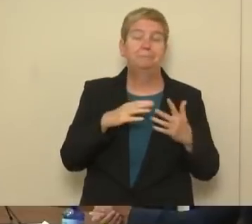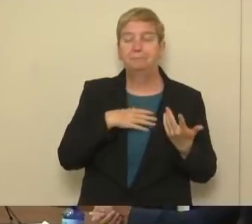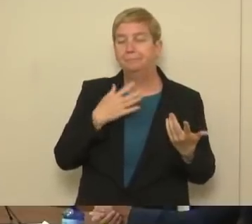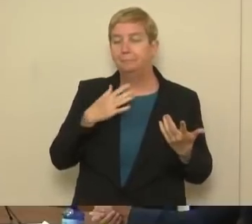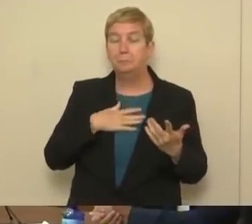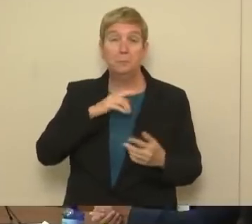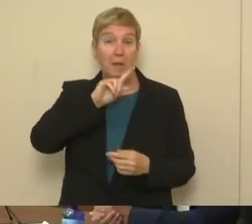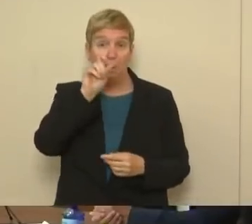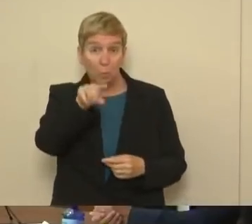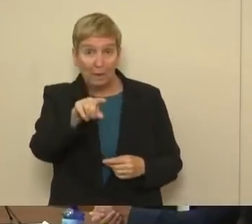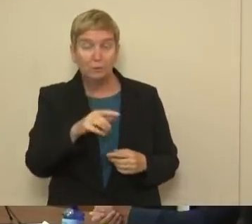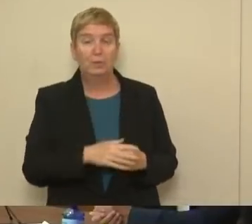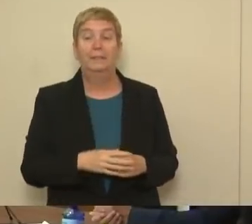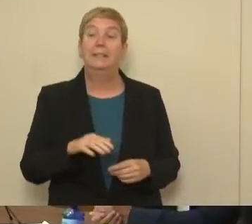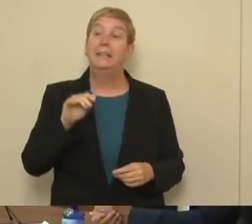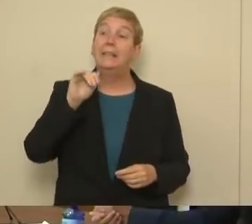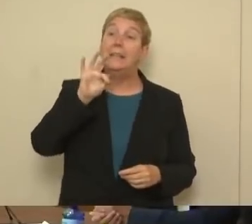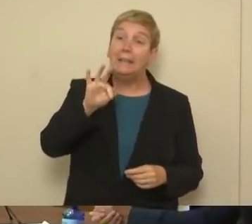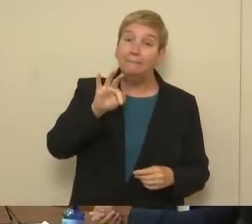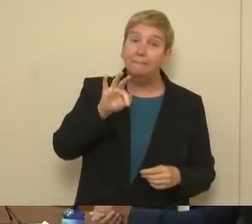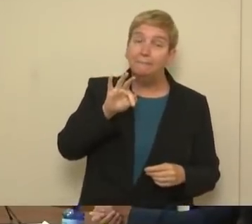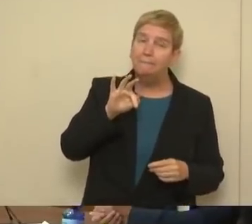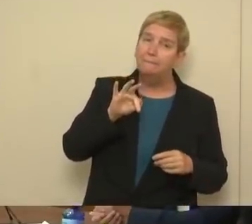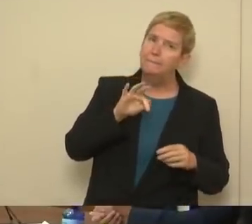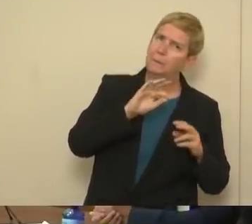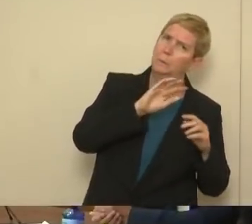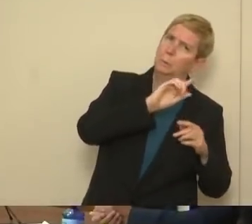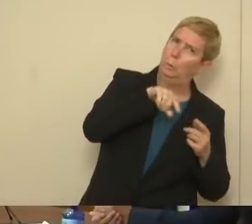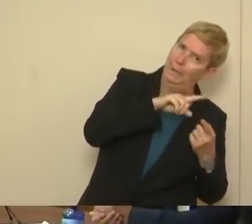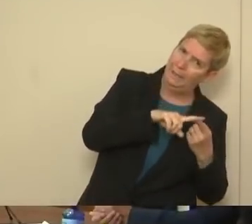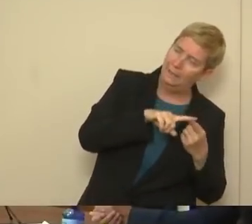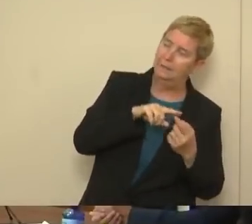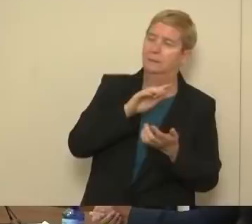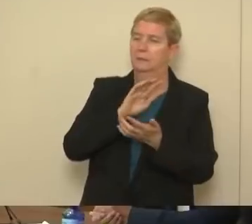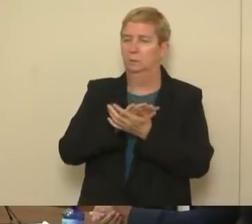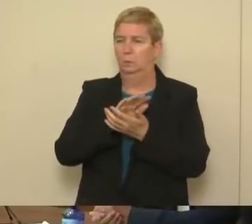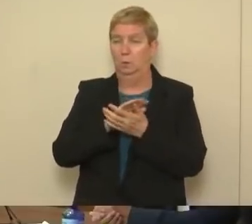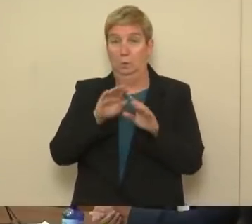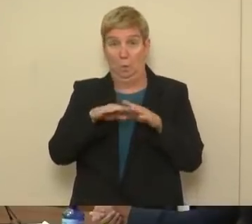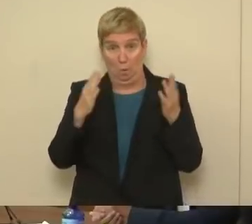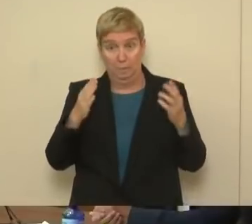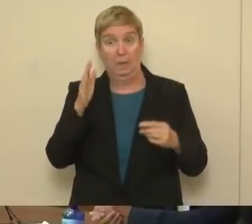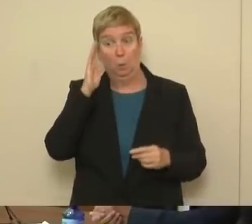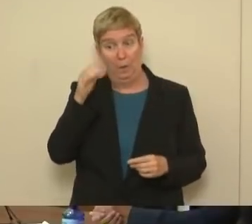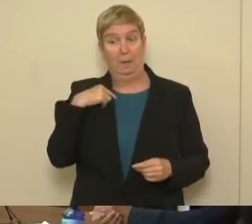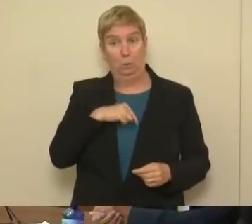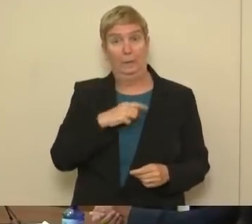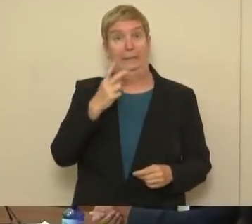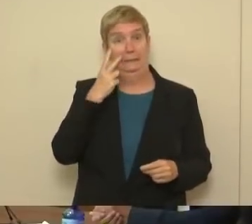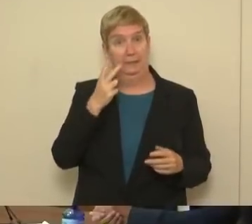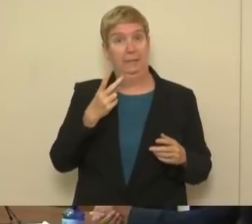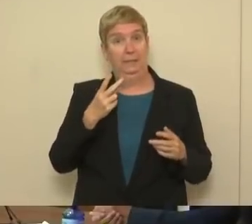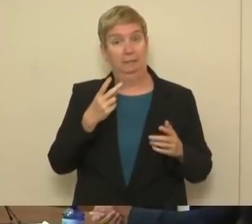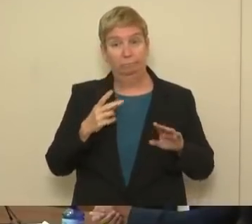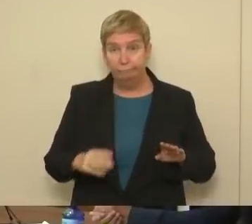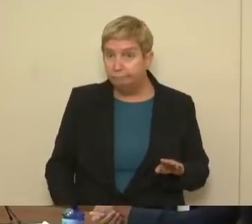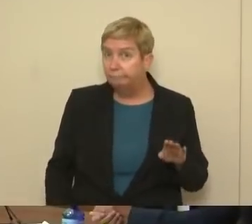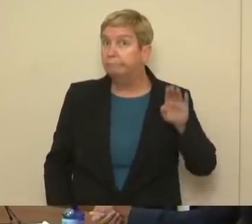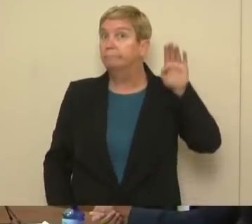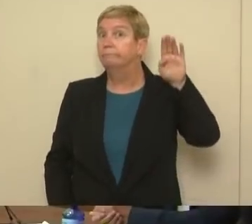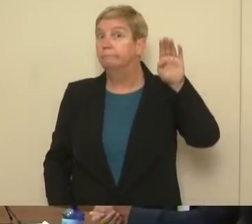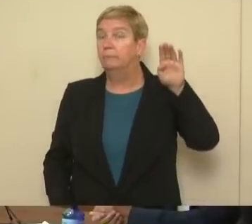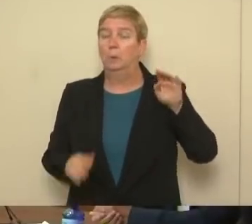that if/when schools reopen, there will be an increase across the board with the